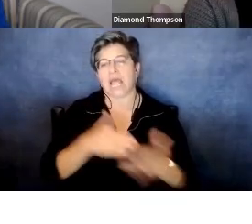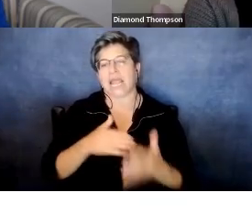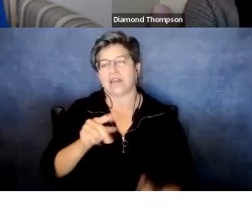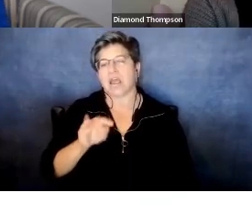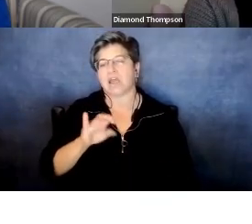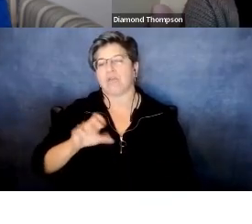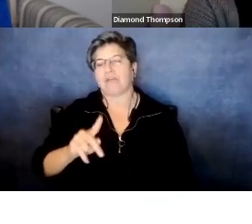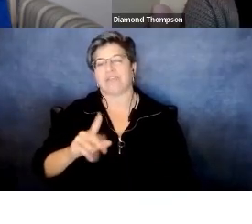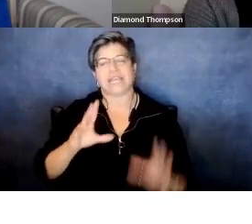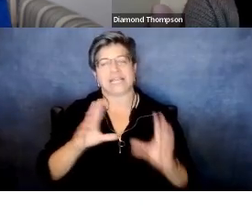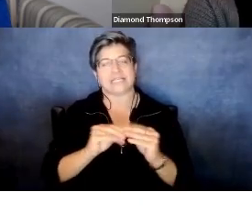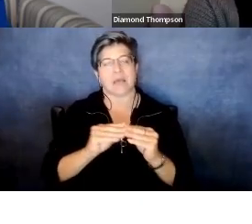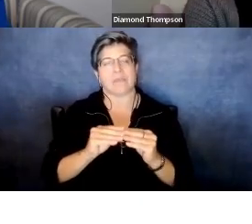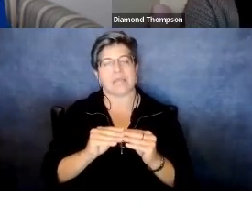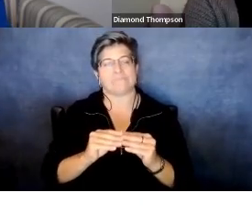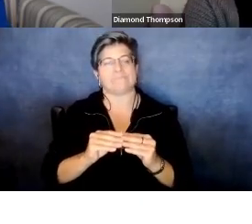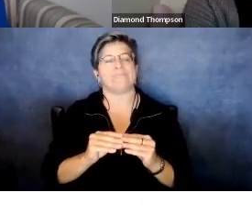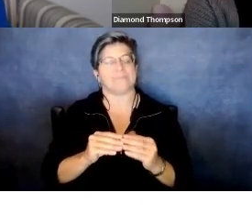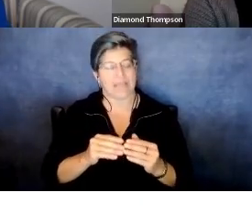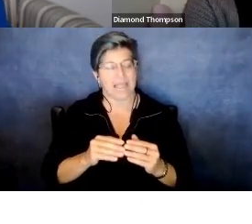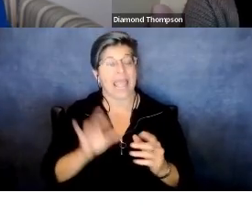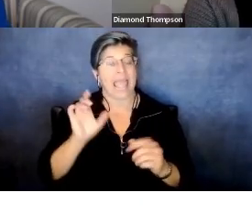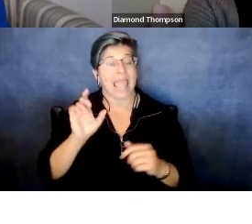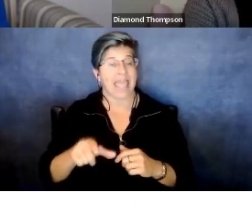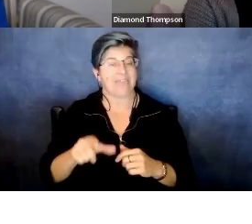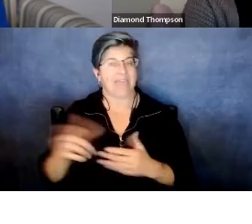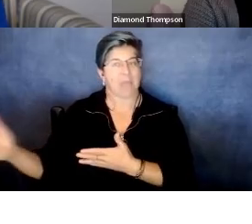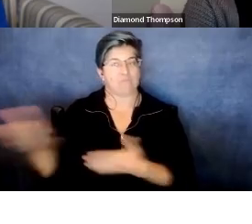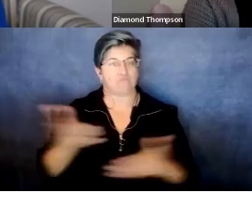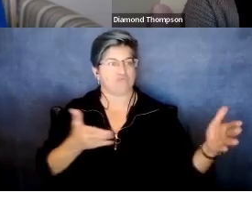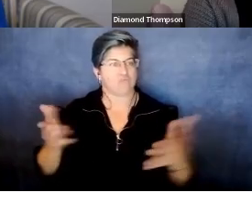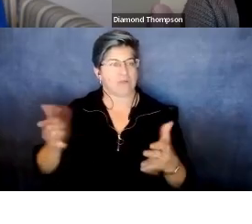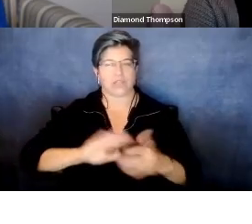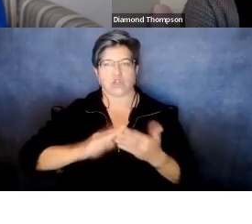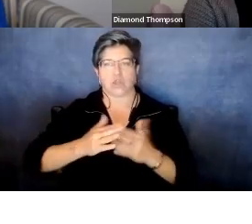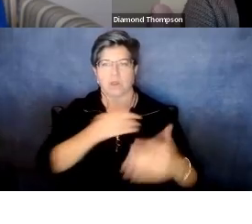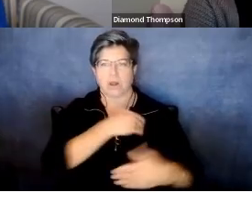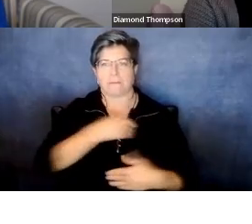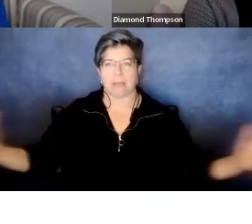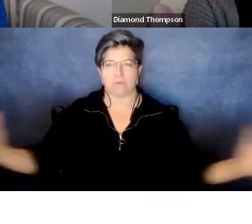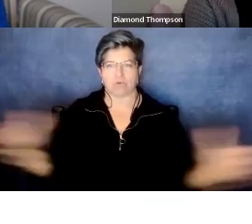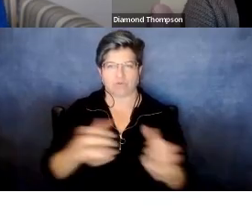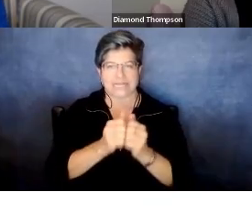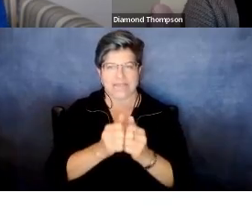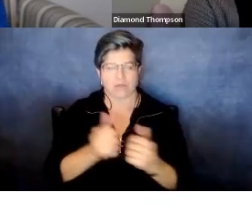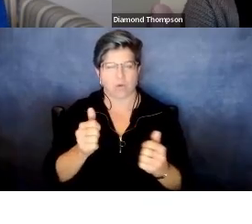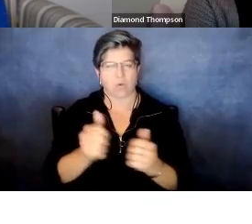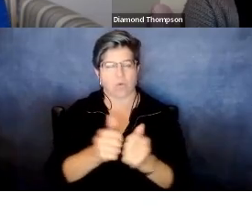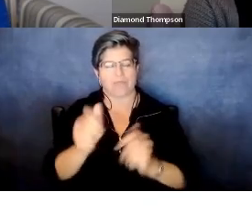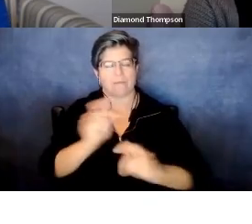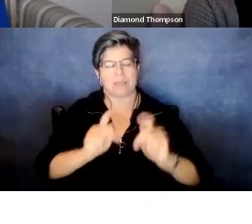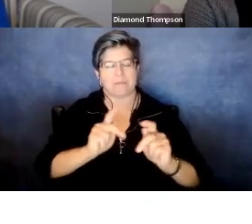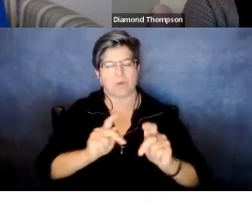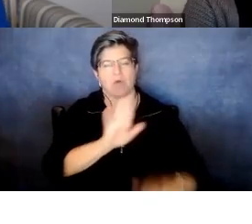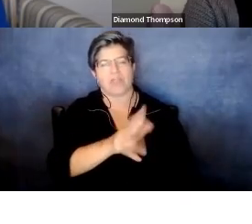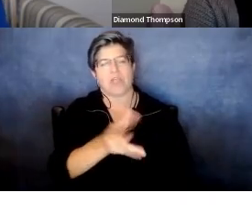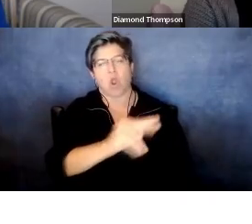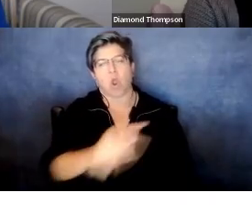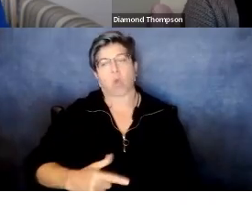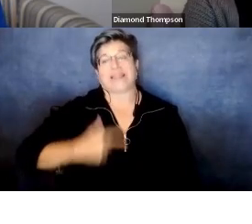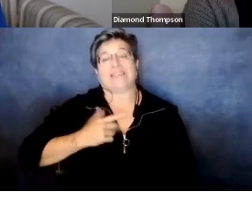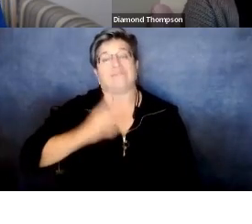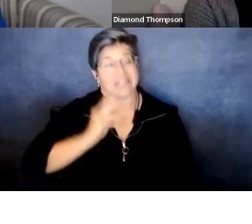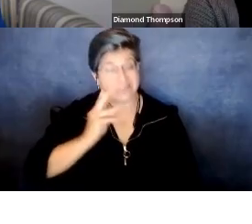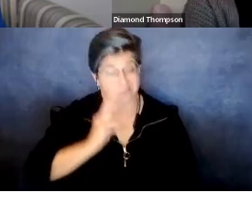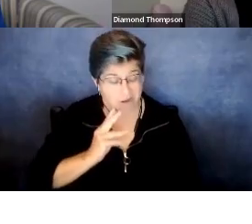Summit in Philadelphia, and that brings community members together with people who have lived experience in human